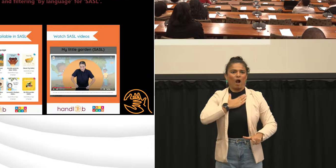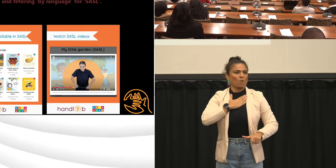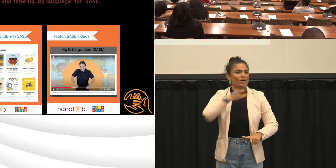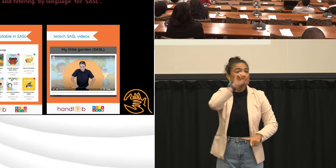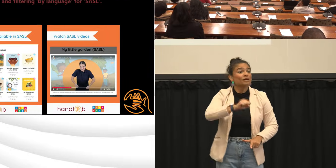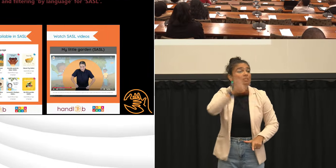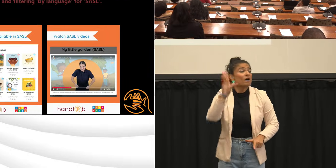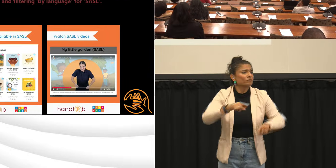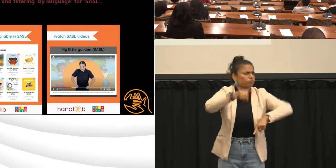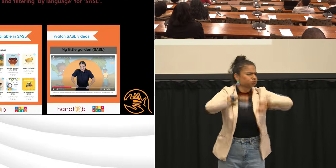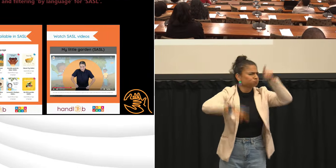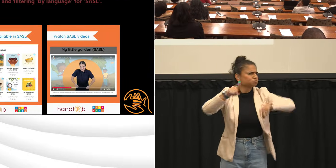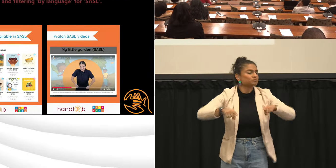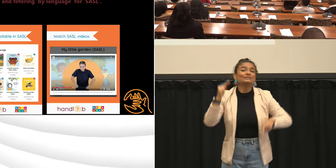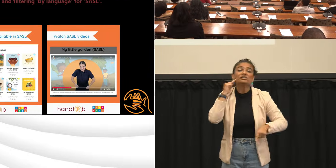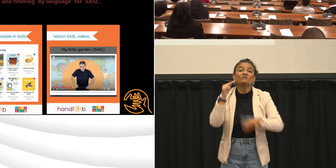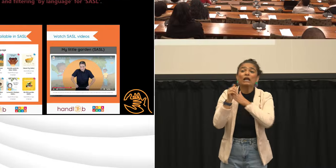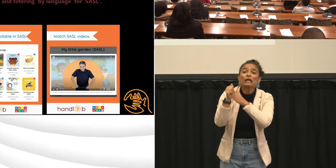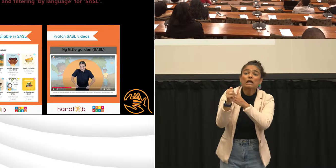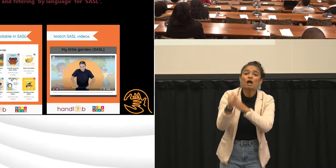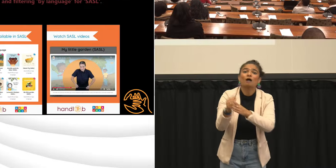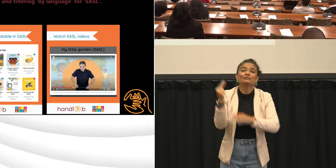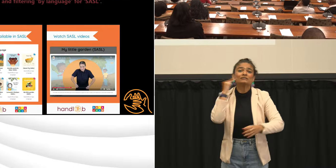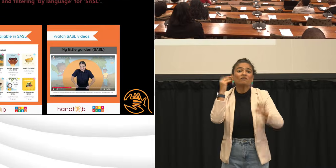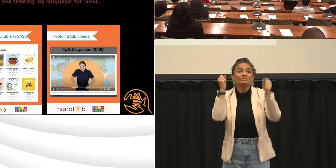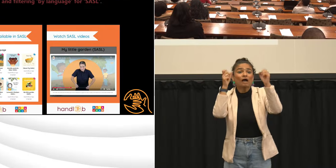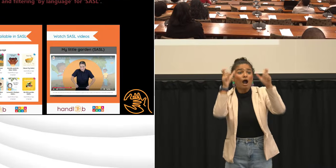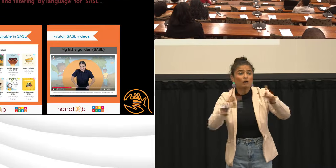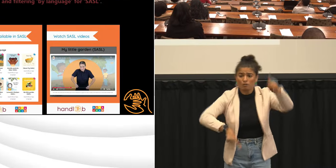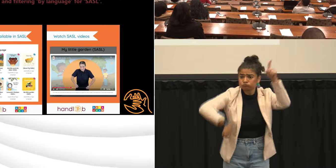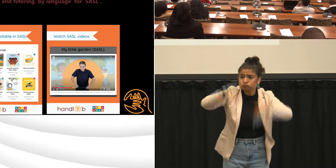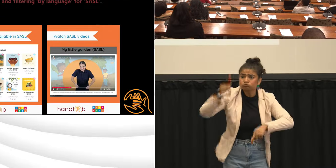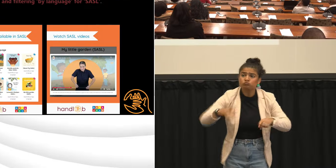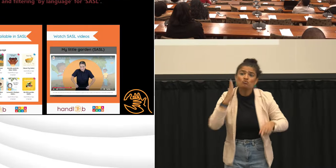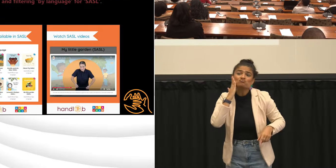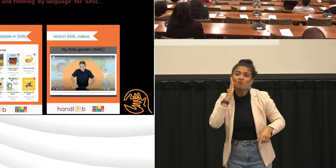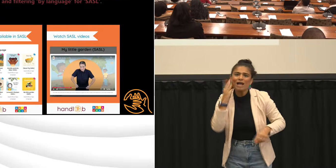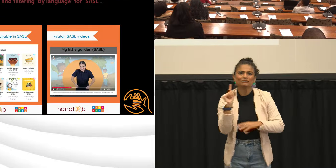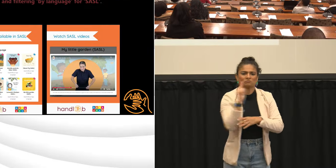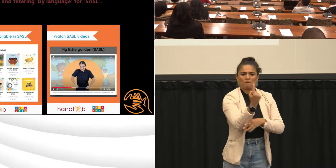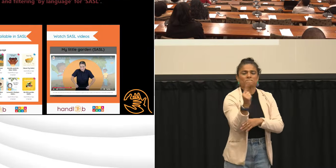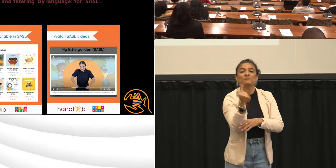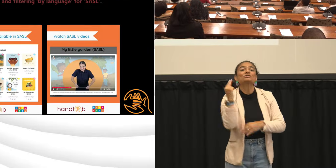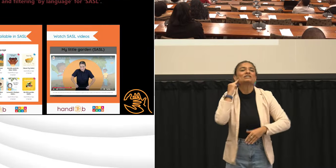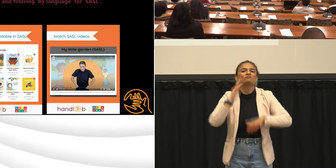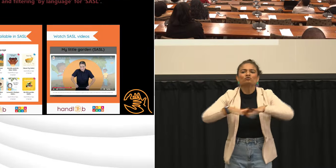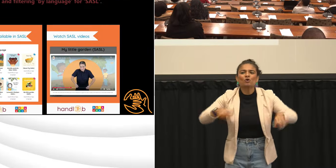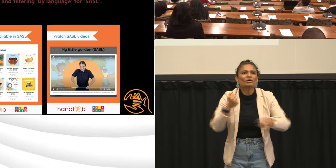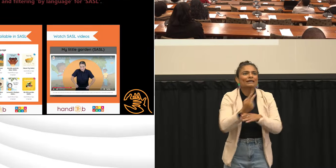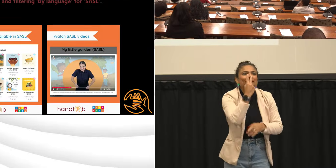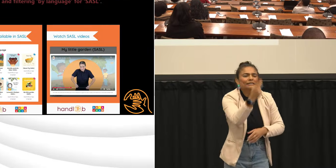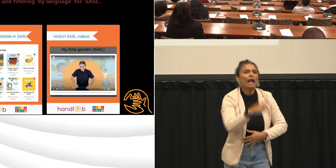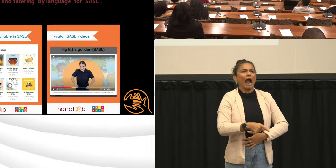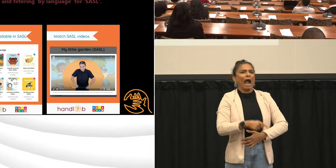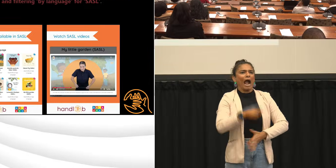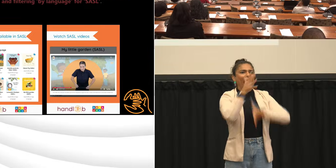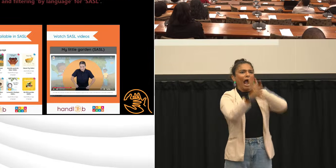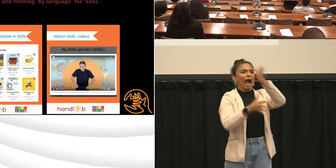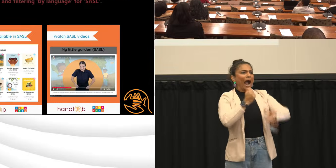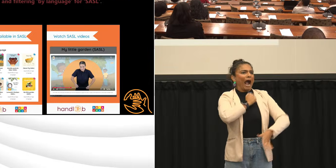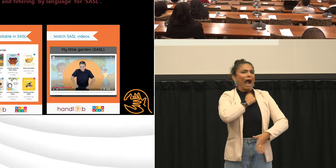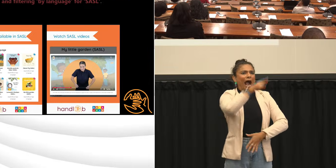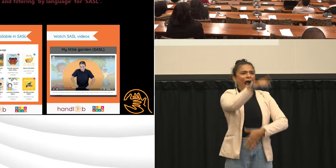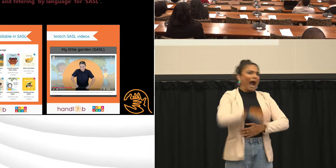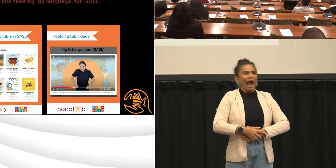those stories accessible in our language, in SASL. So the signers in these videos are deaf leaders, are deaf community members, that